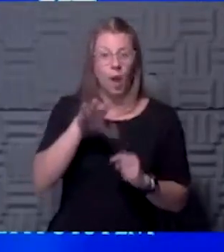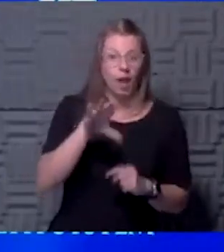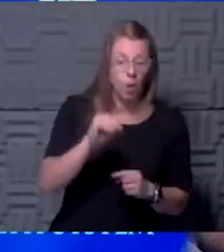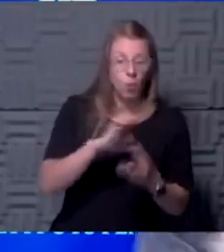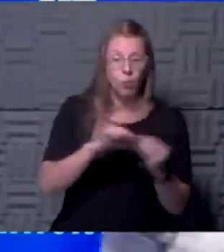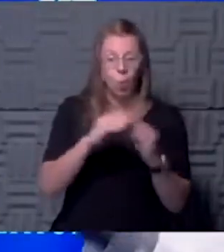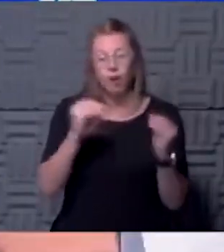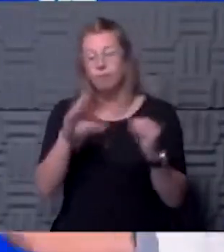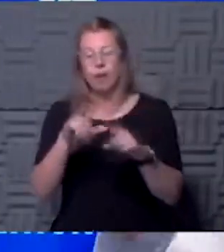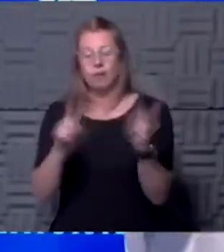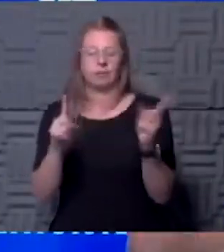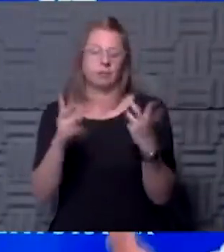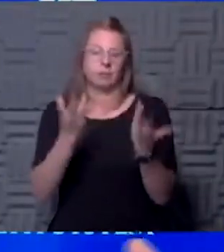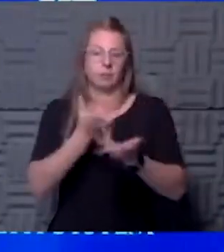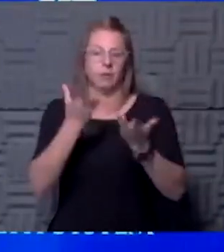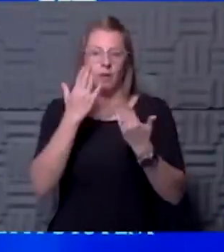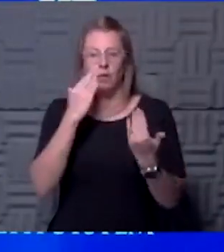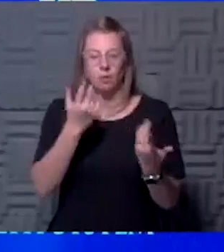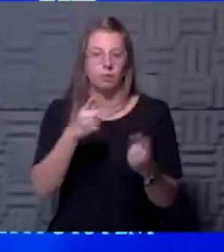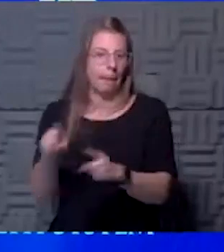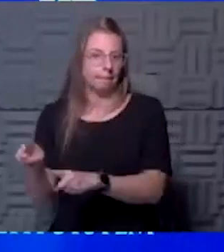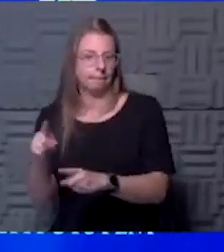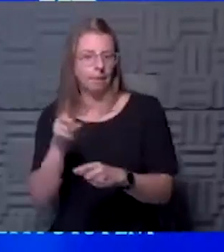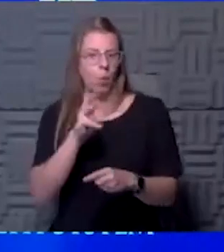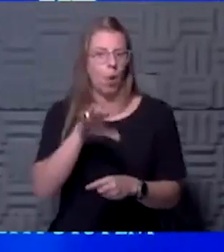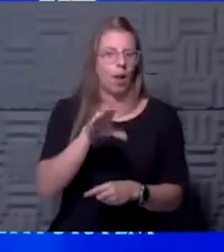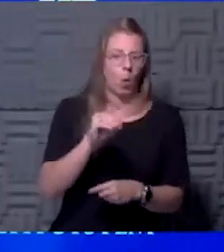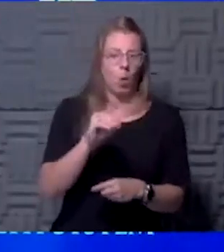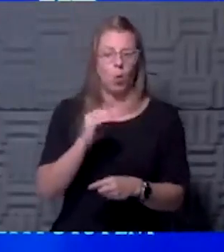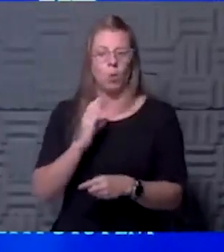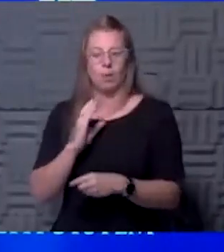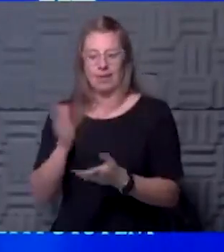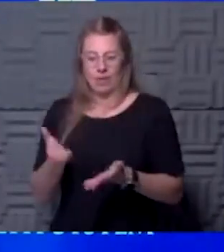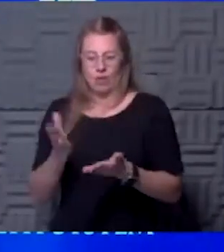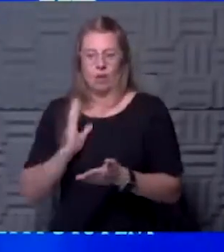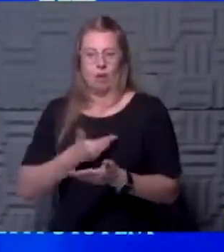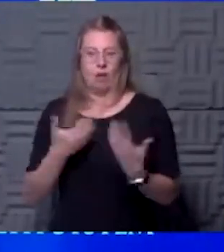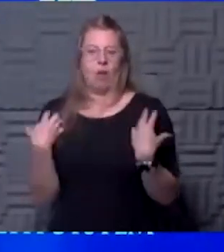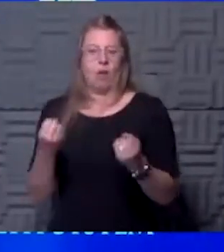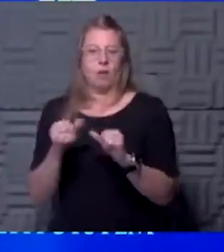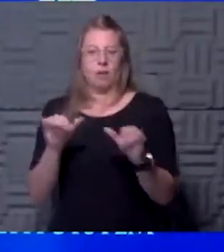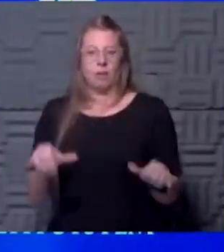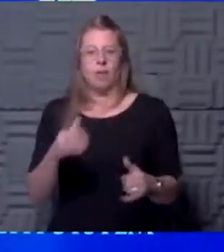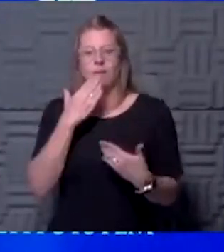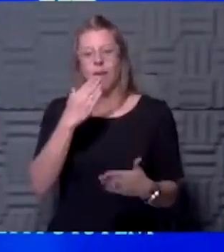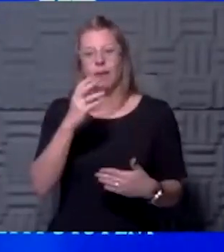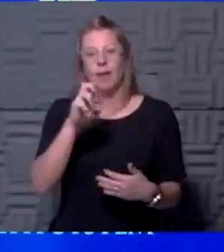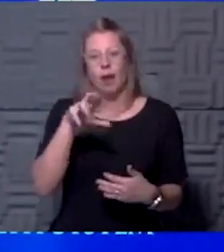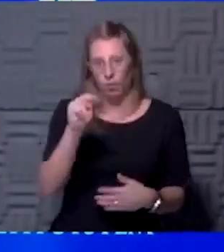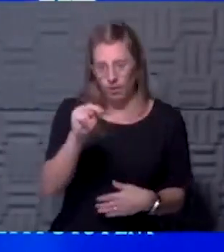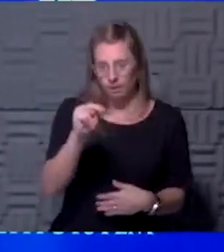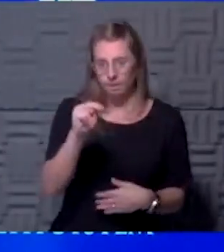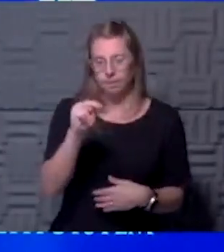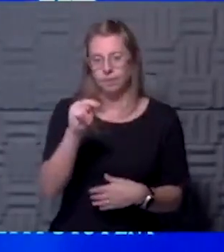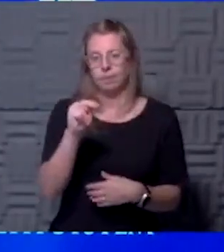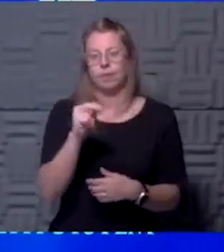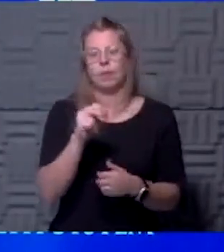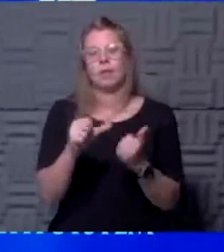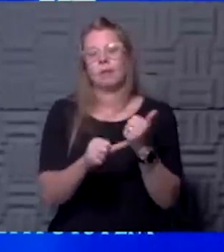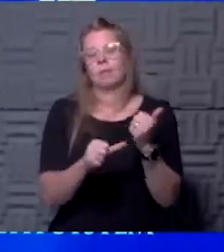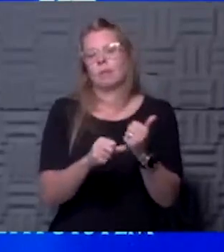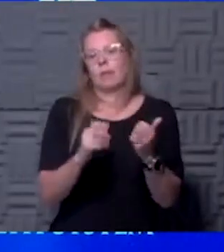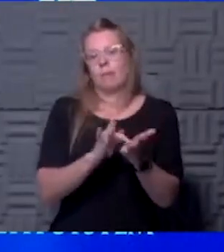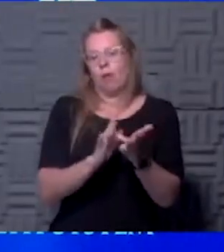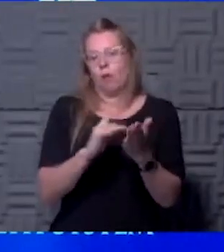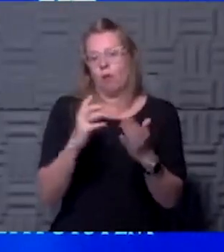not stories, we heard what's going on in Wyandotte and here in our health system. And I want to thank Aaron Corvo, the Deputy Medical Officer